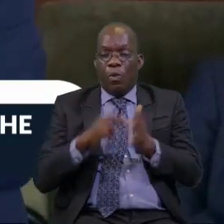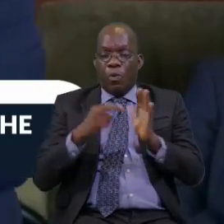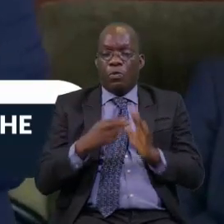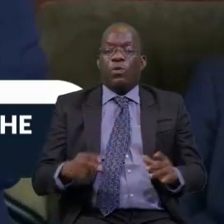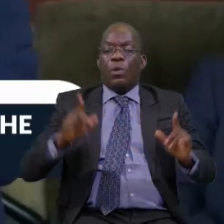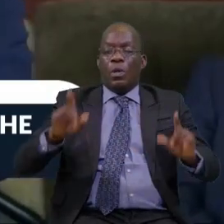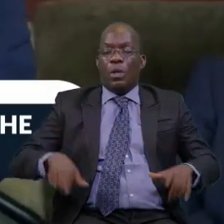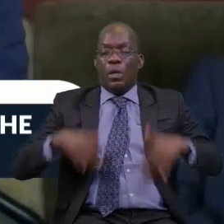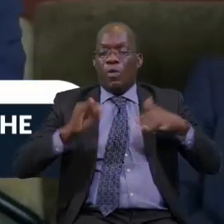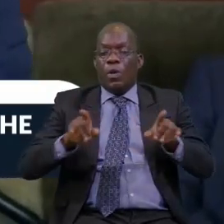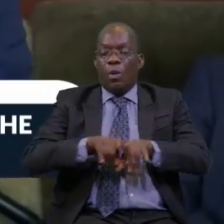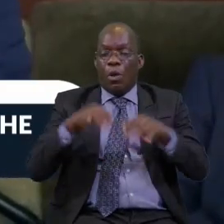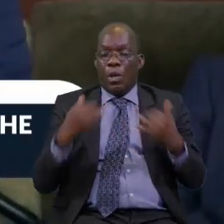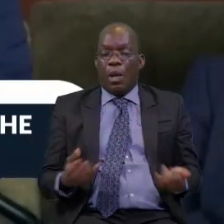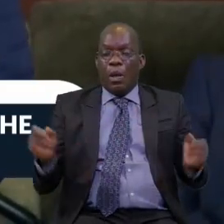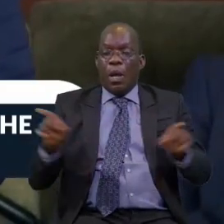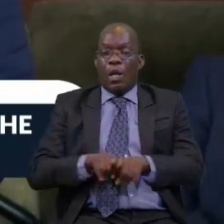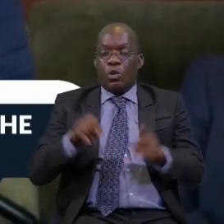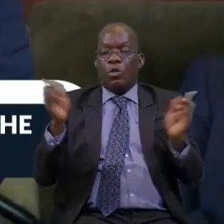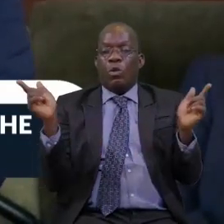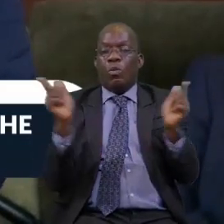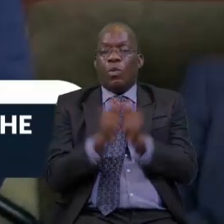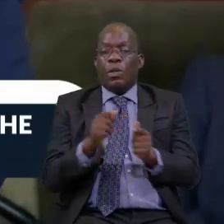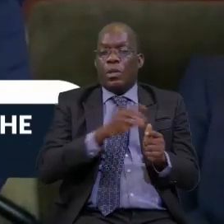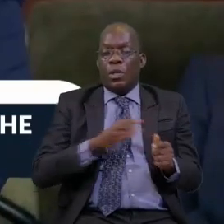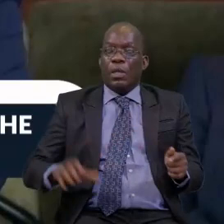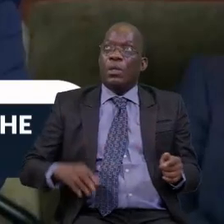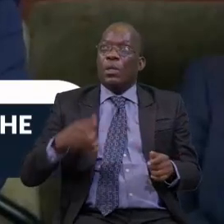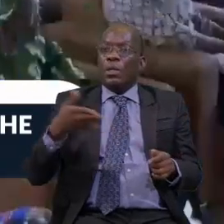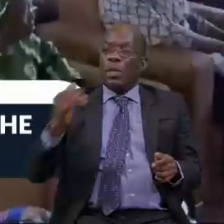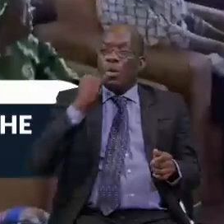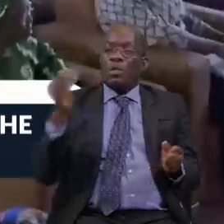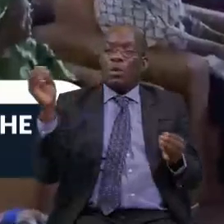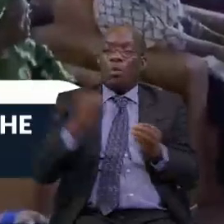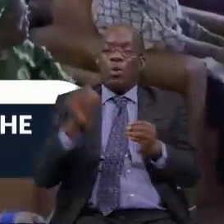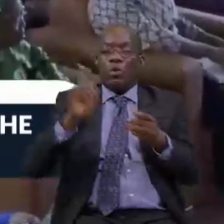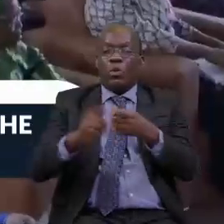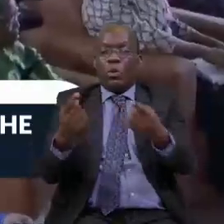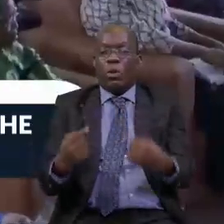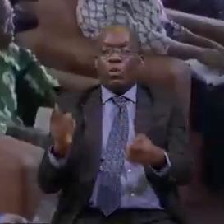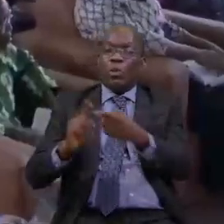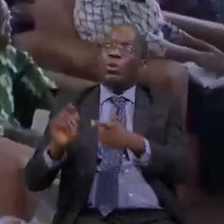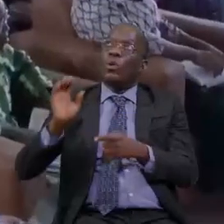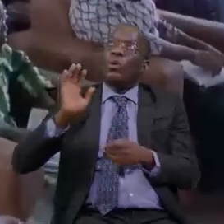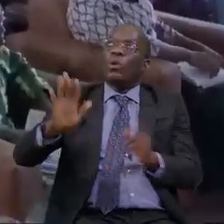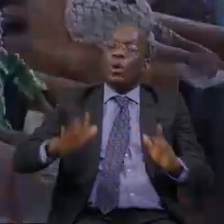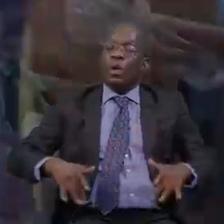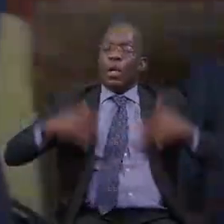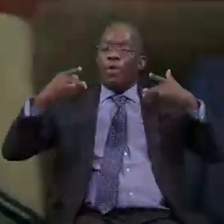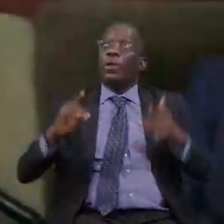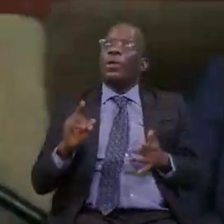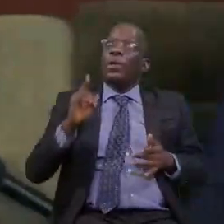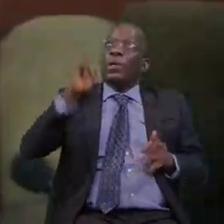in touch with Christ, there is more to come into your life. And he gives us transcending